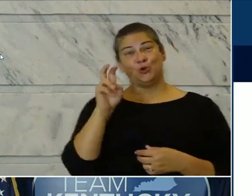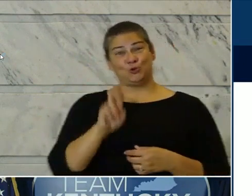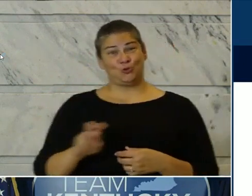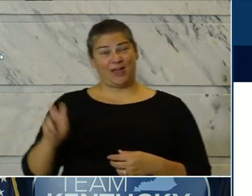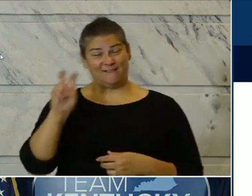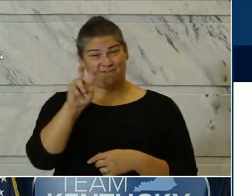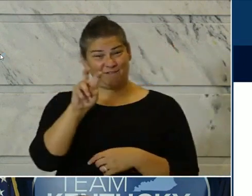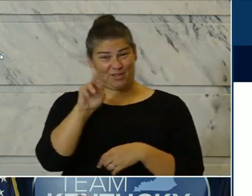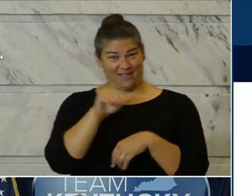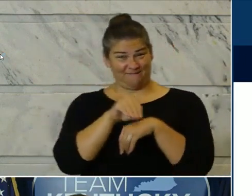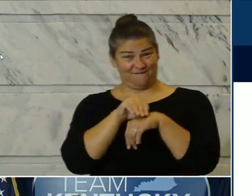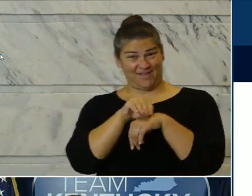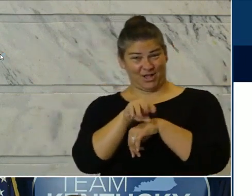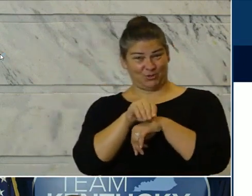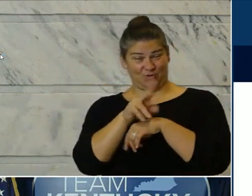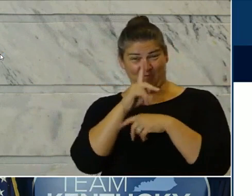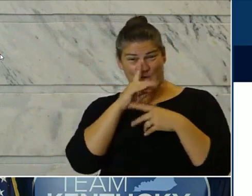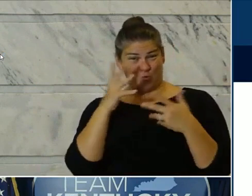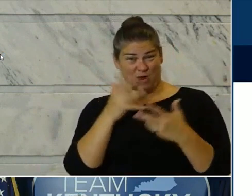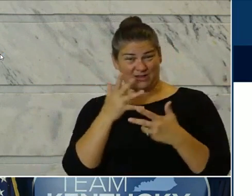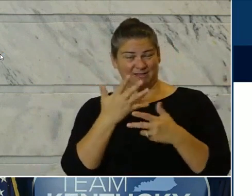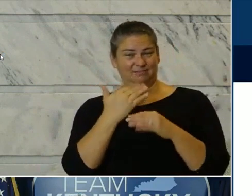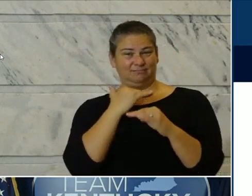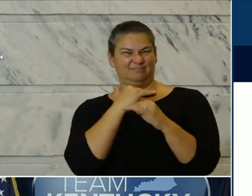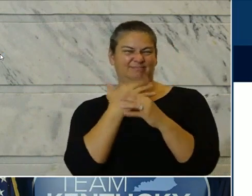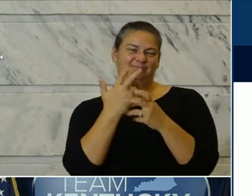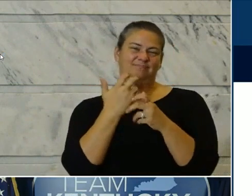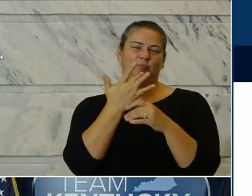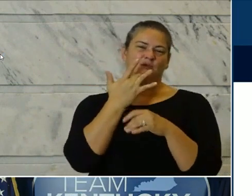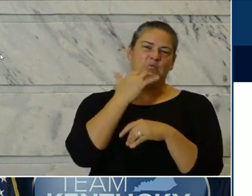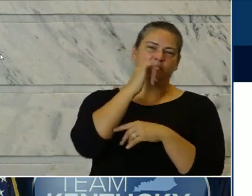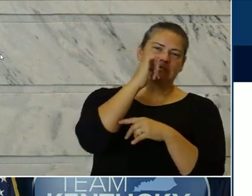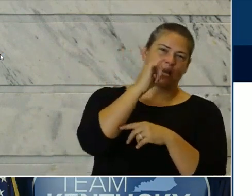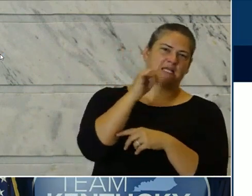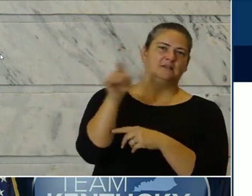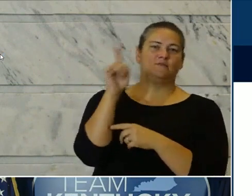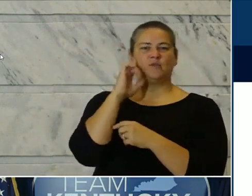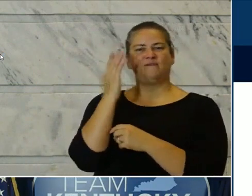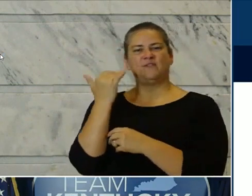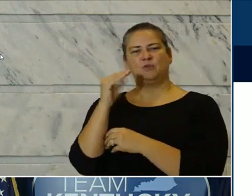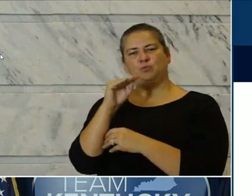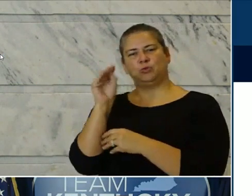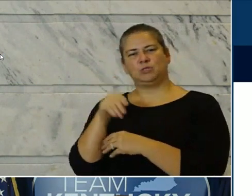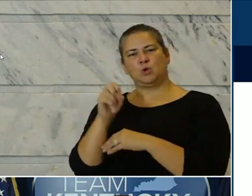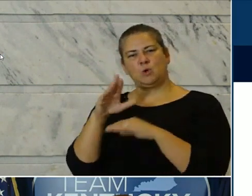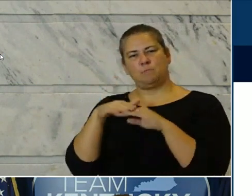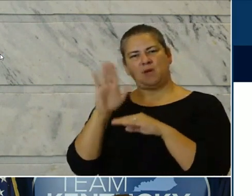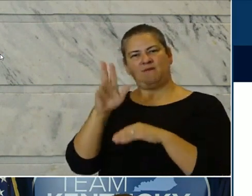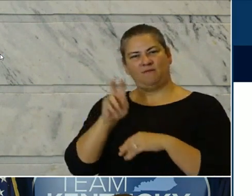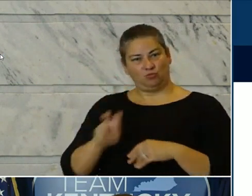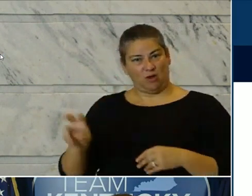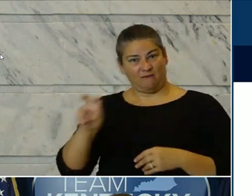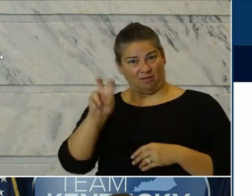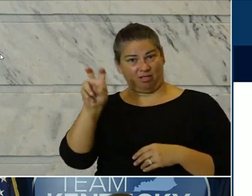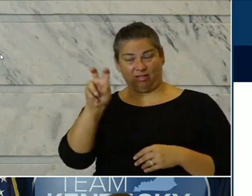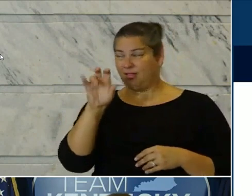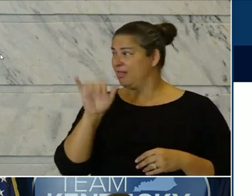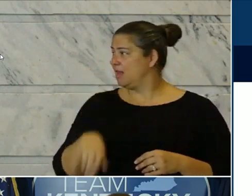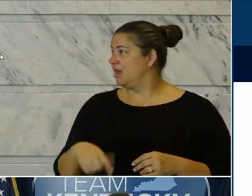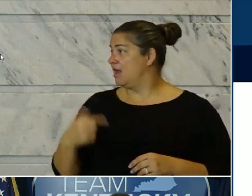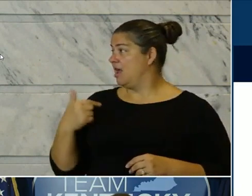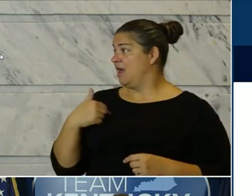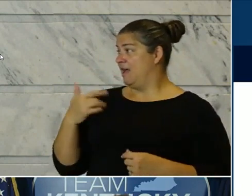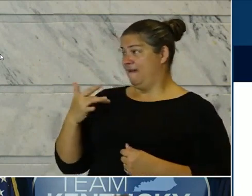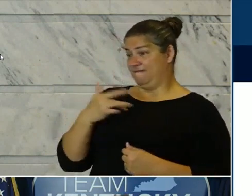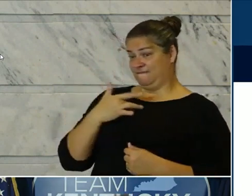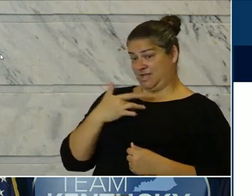for states that have a 15% or higher positivity rate. I mean, I believe 10% or